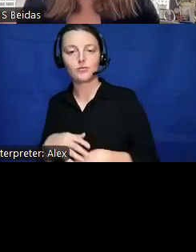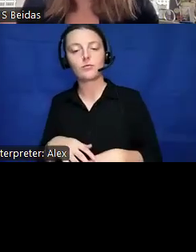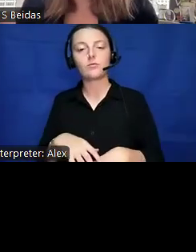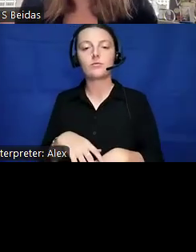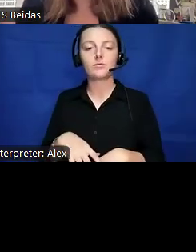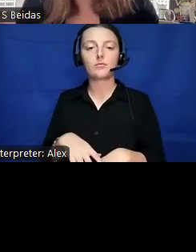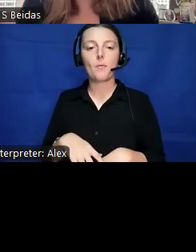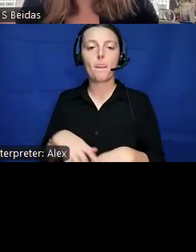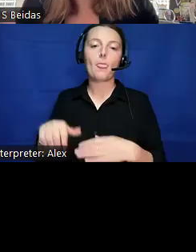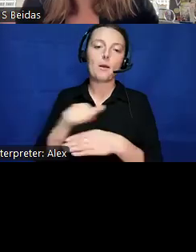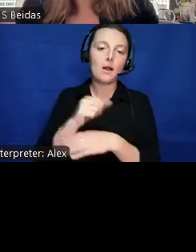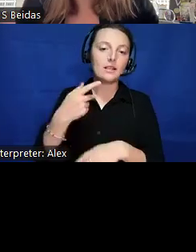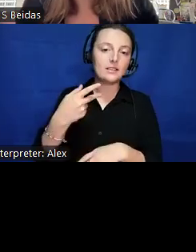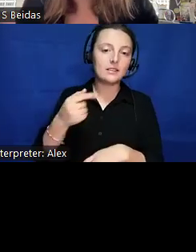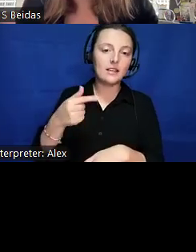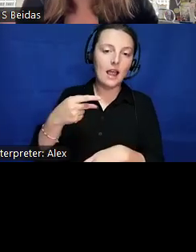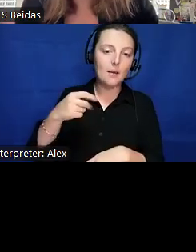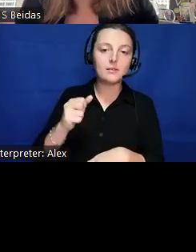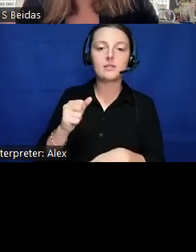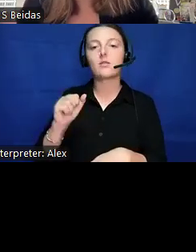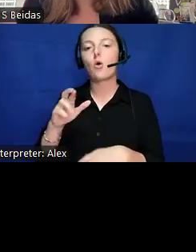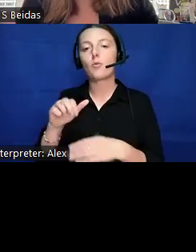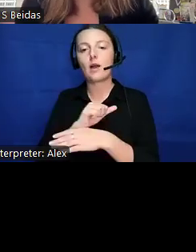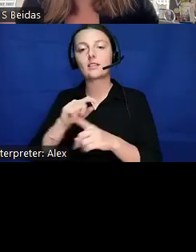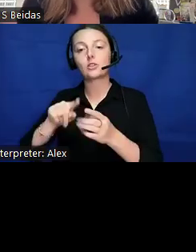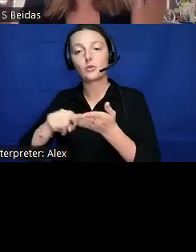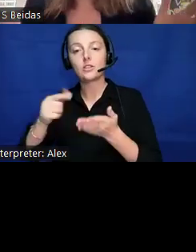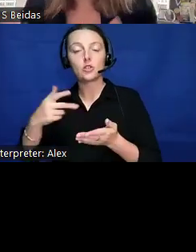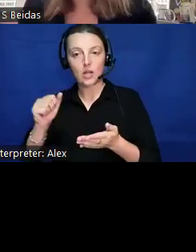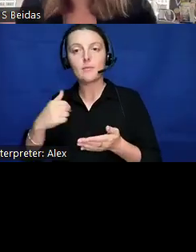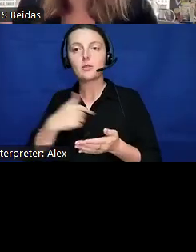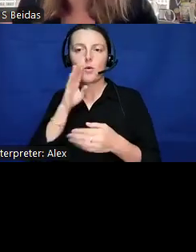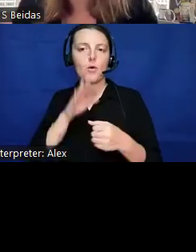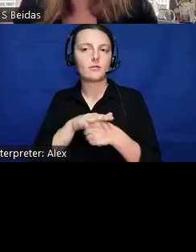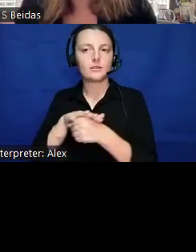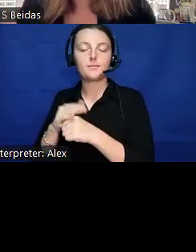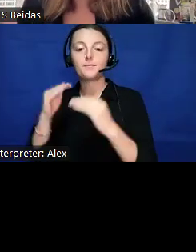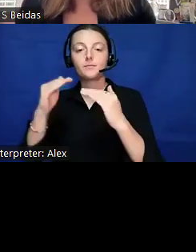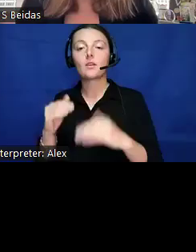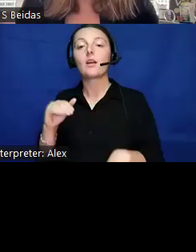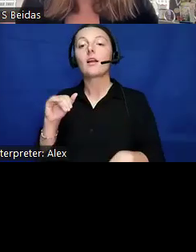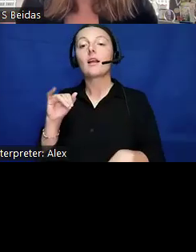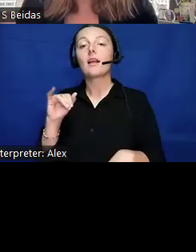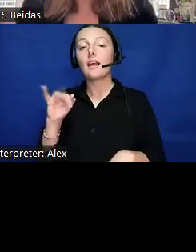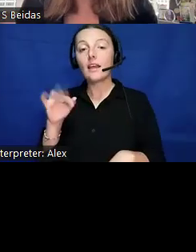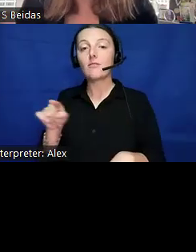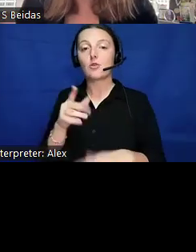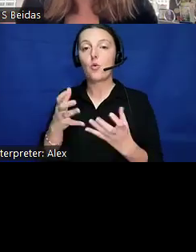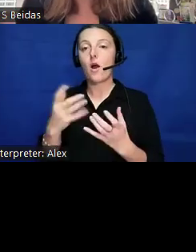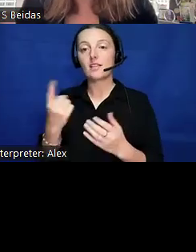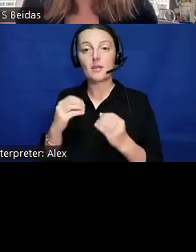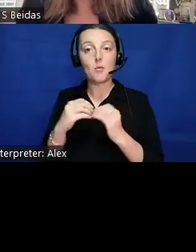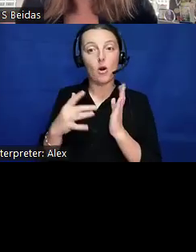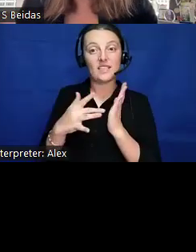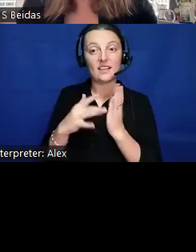I do like to share a textbook definition for those of you who may want something a little more technical than what I just said. So I'll